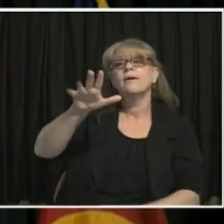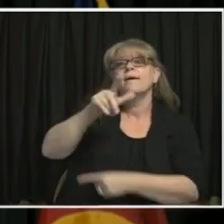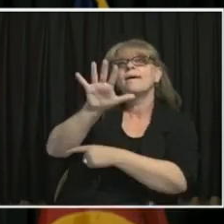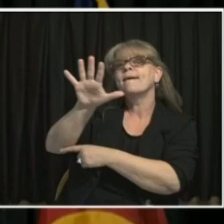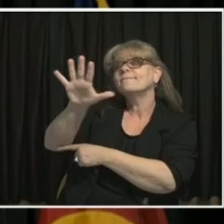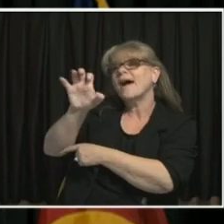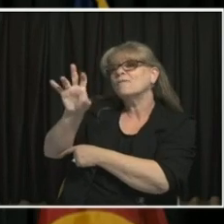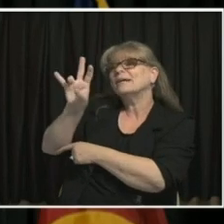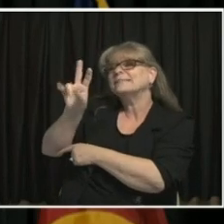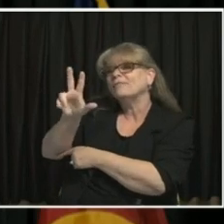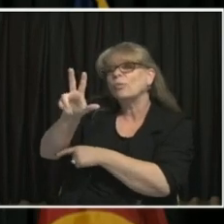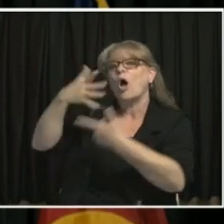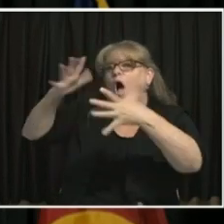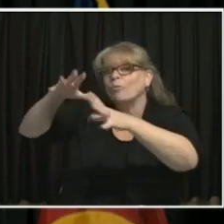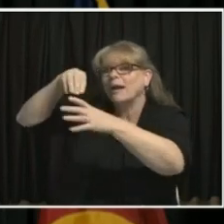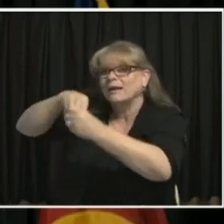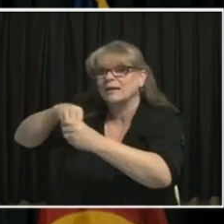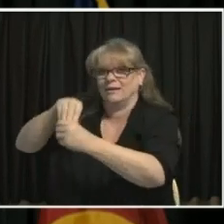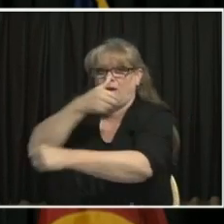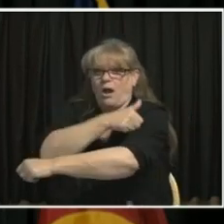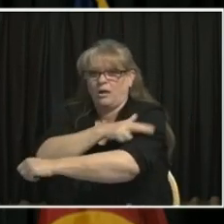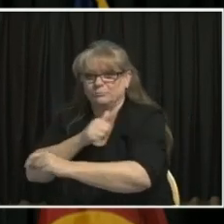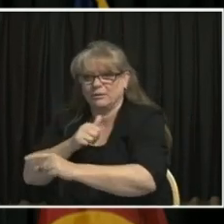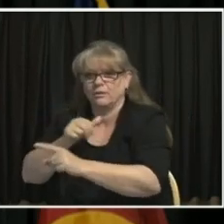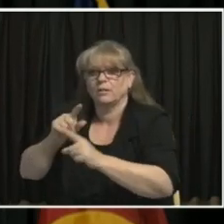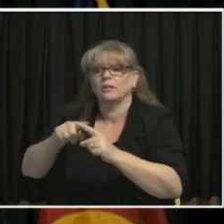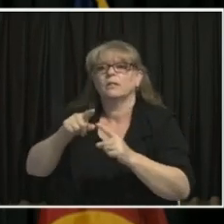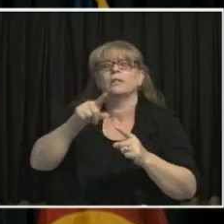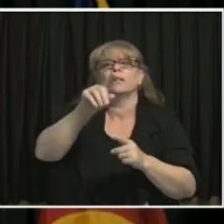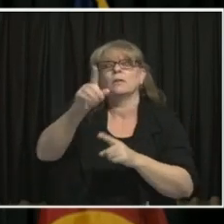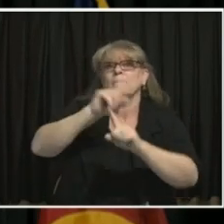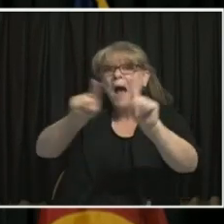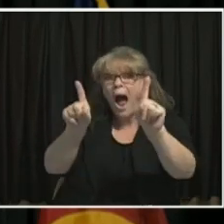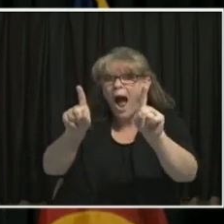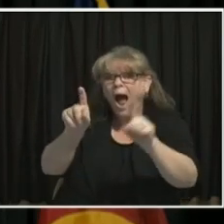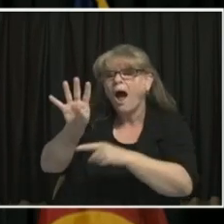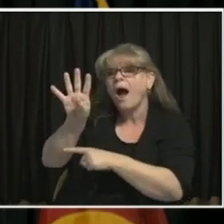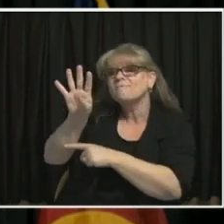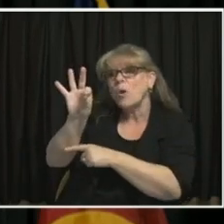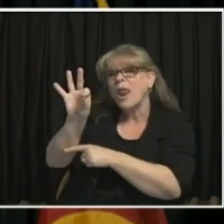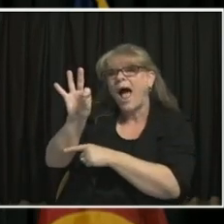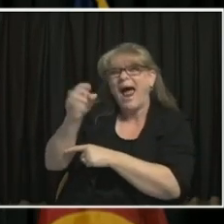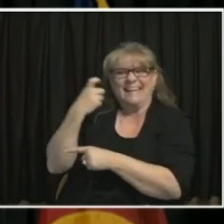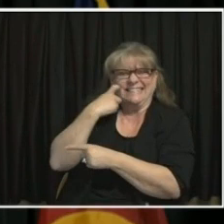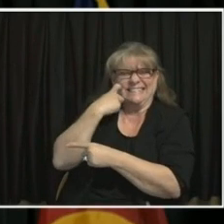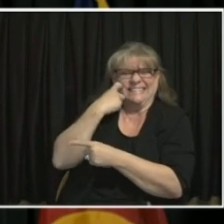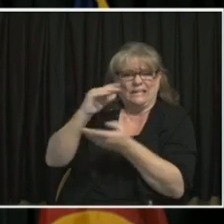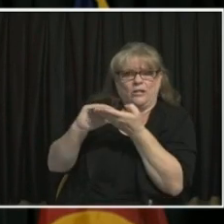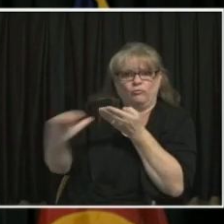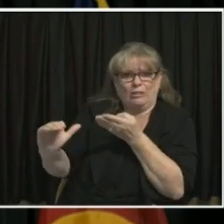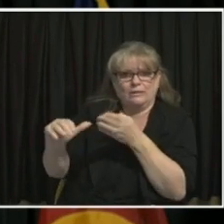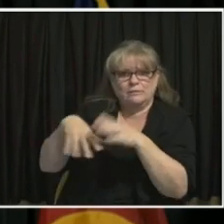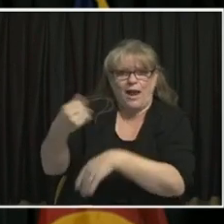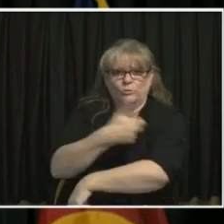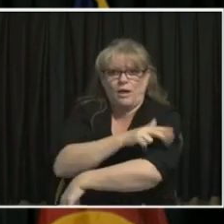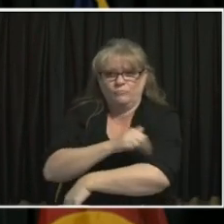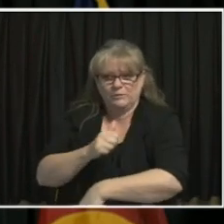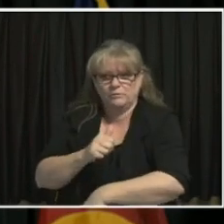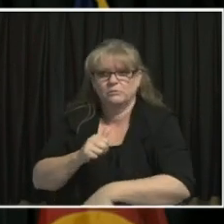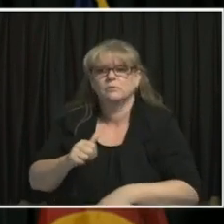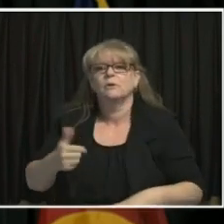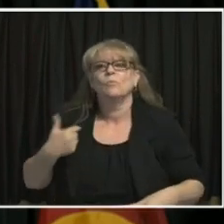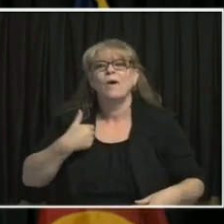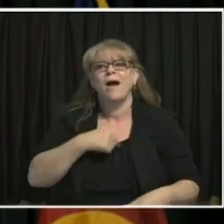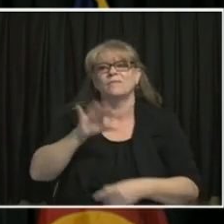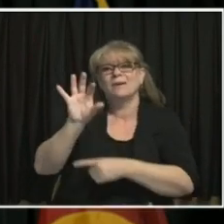hours. We've tested over 106,700 people, and we are at 981